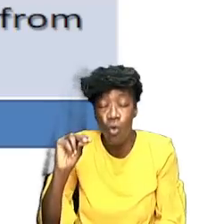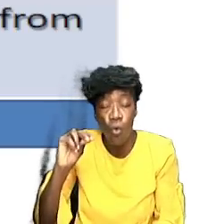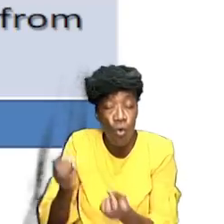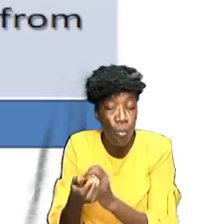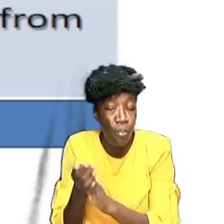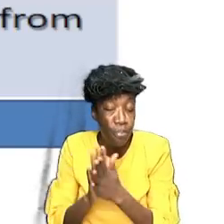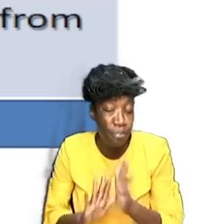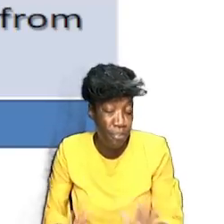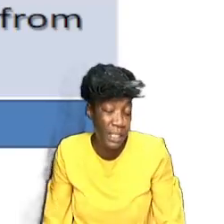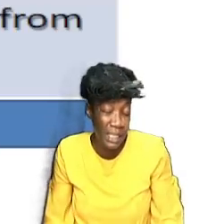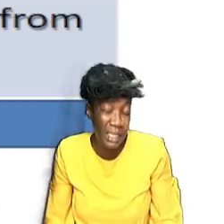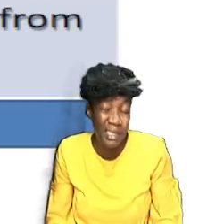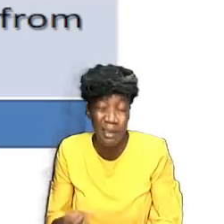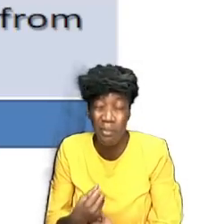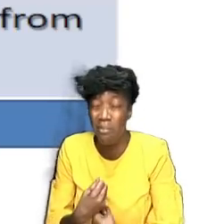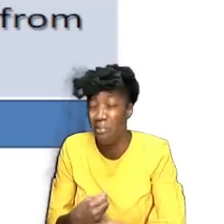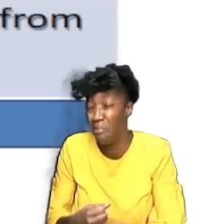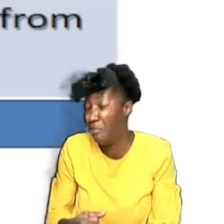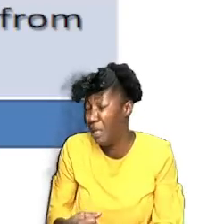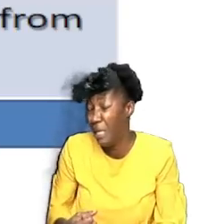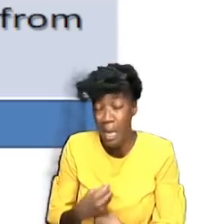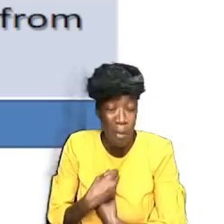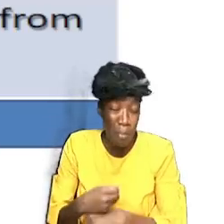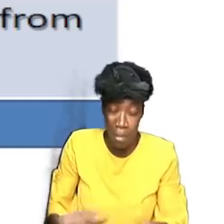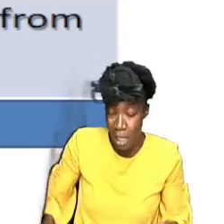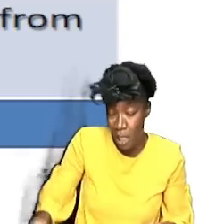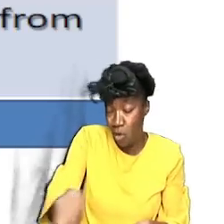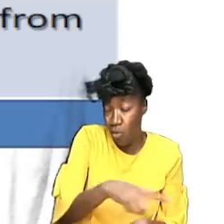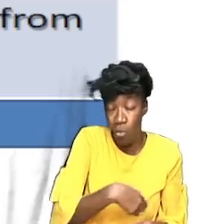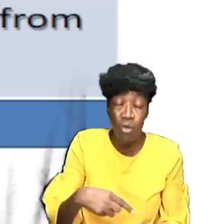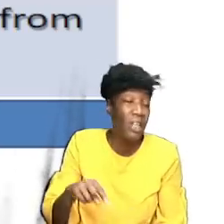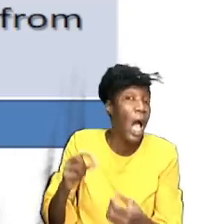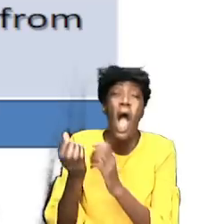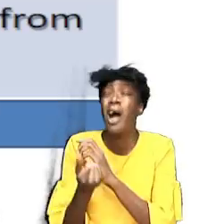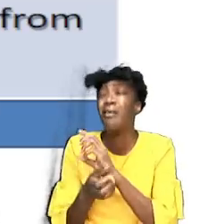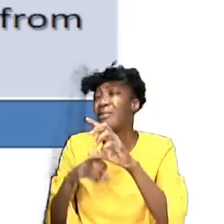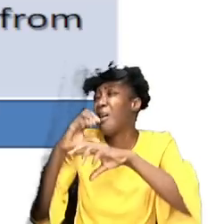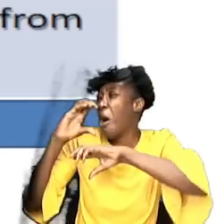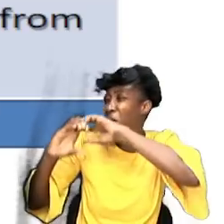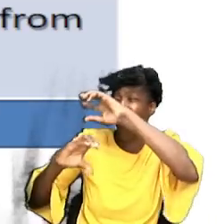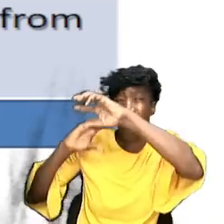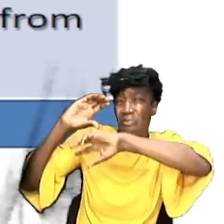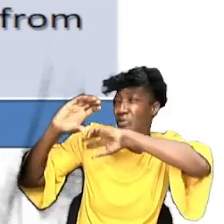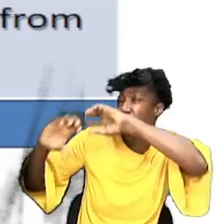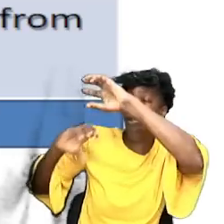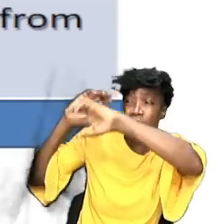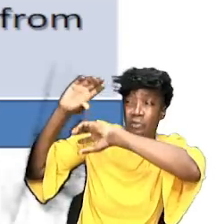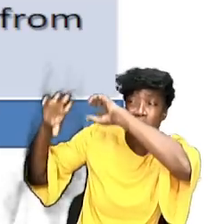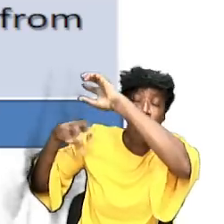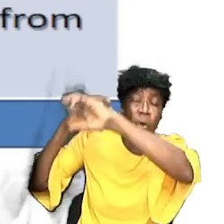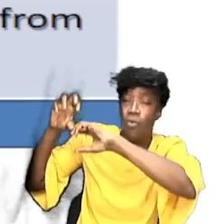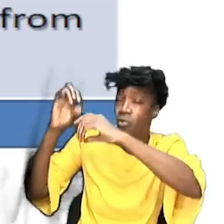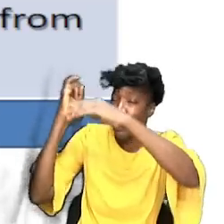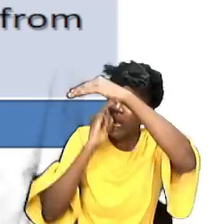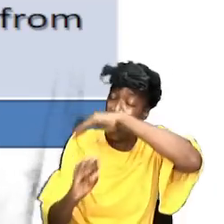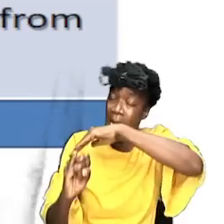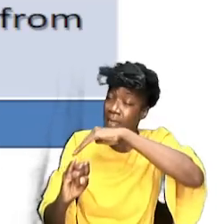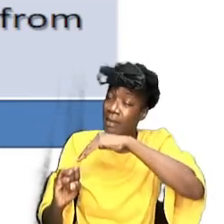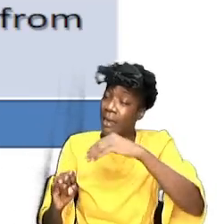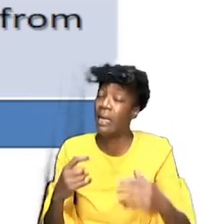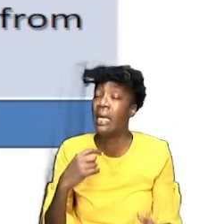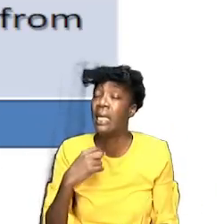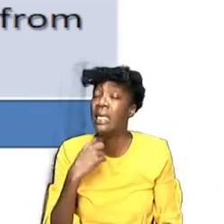because it makes us a little confused as it relates to what to do. But the scripture declares in Isaiah that he will keep us in